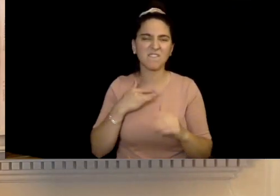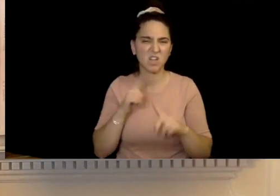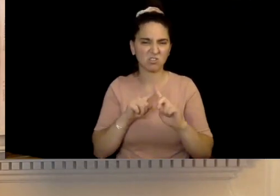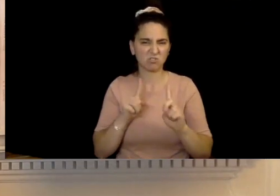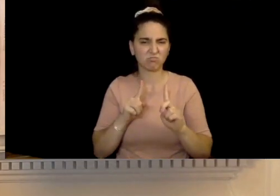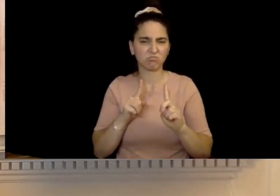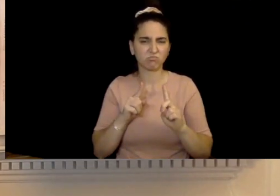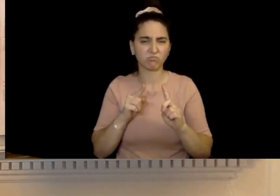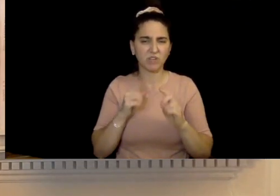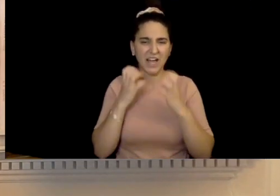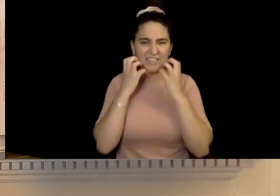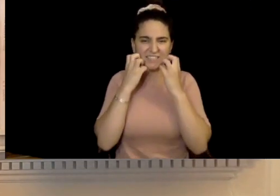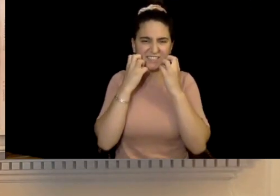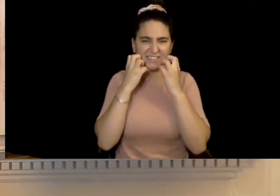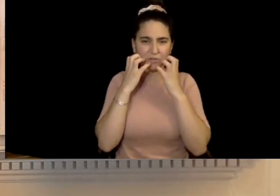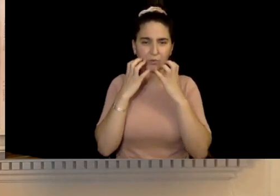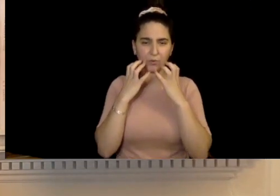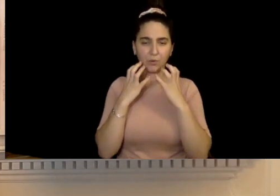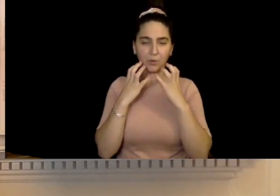jaw or a fist,